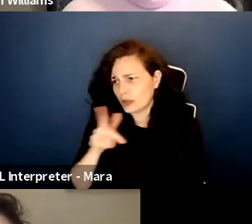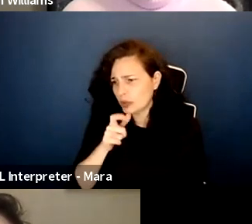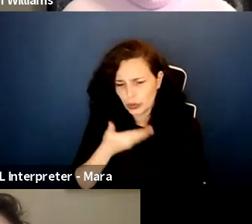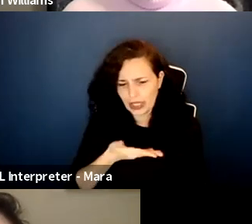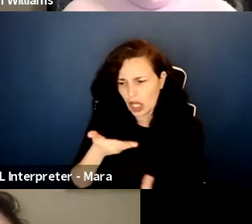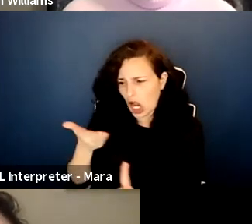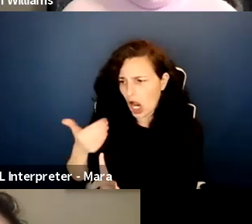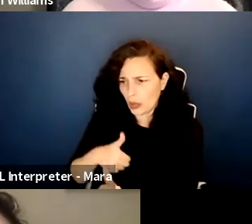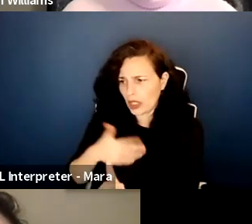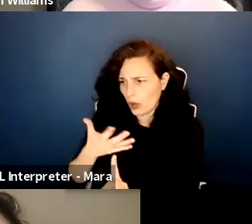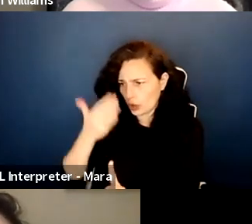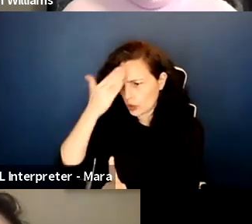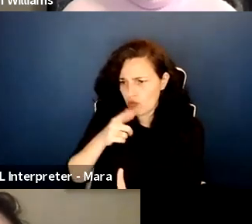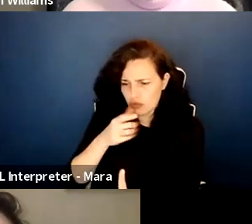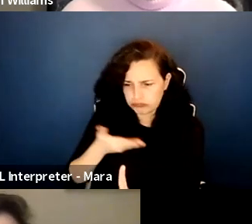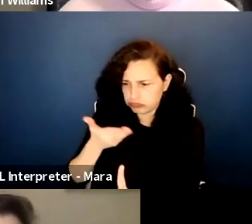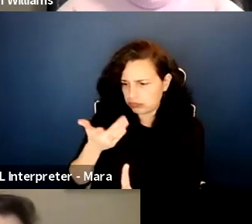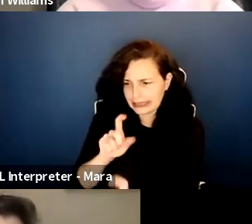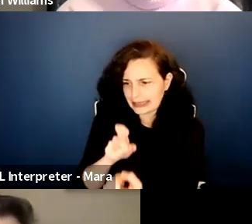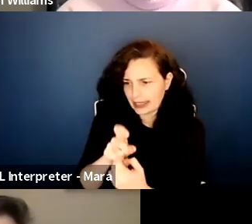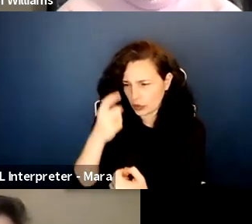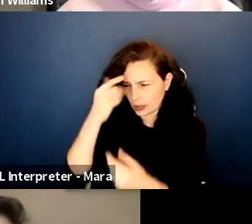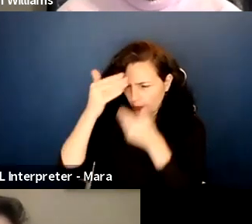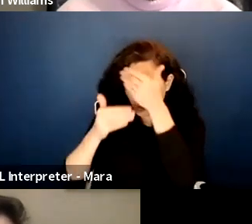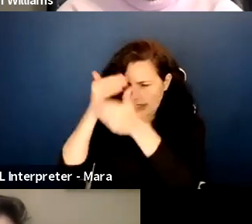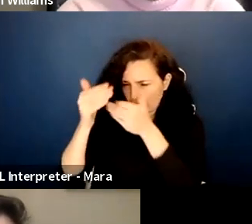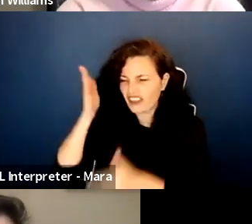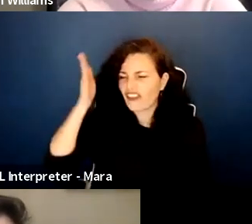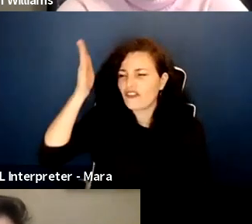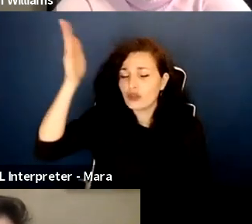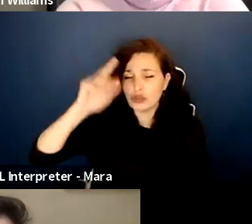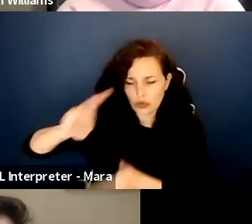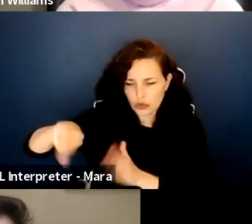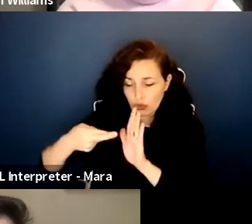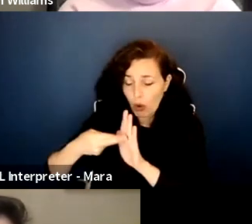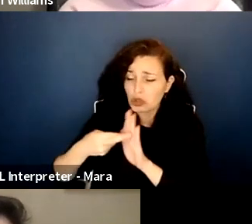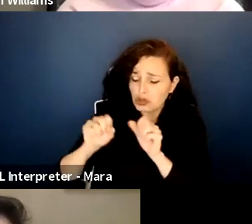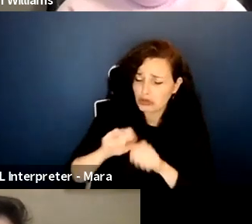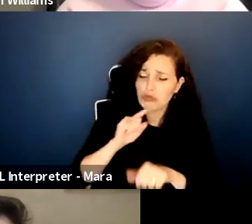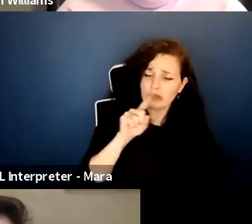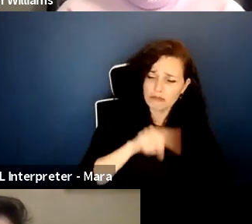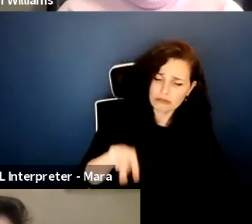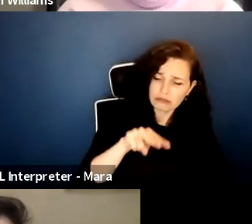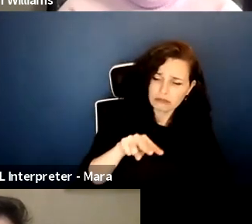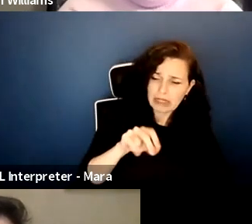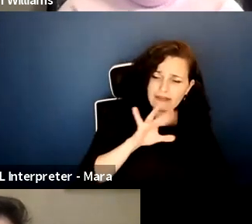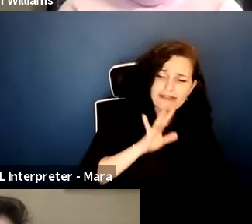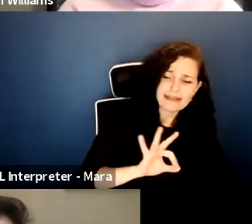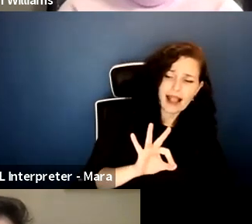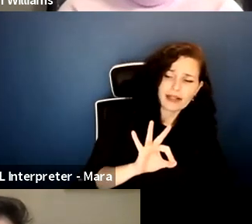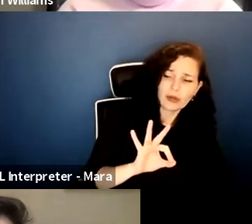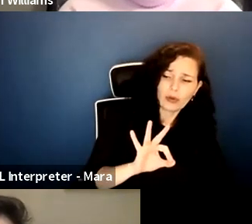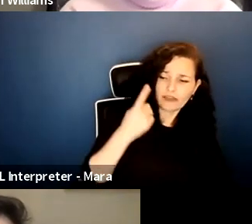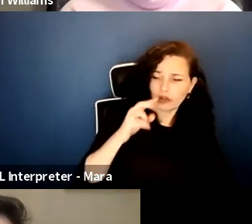actors so that we can process them in the future for other roles. We can see them for this role if they play 9 and it's a 9-year-old role, or if it's a